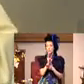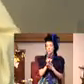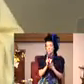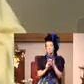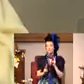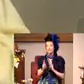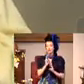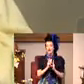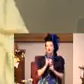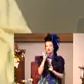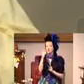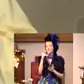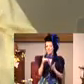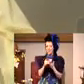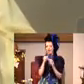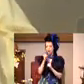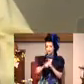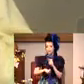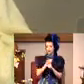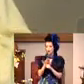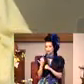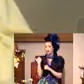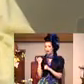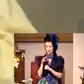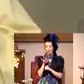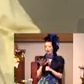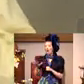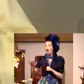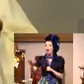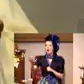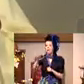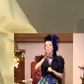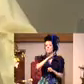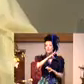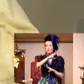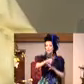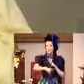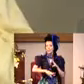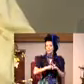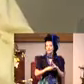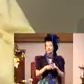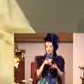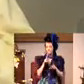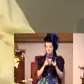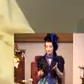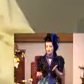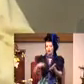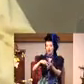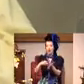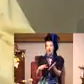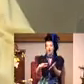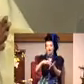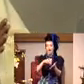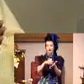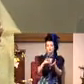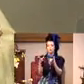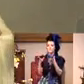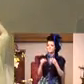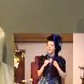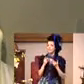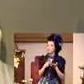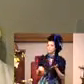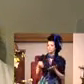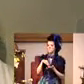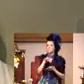at the ways in which all yes. over this world today, people get up to acknowledge the risen Christ. Oh, whether you think it